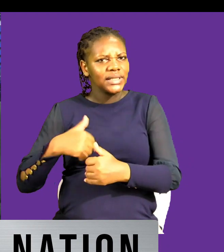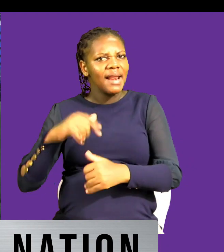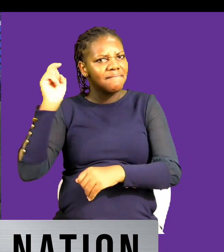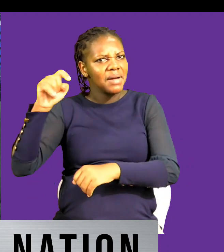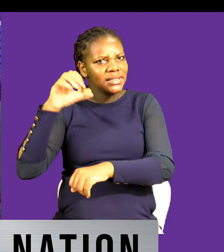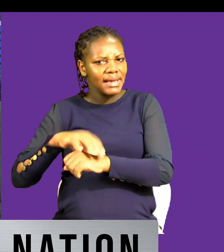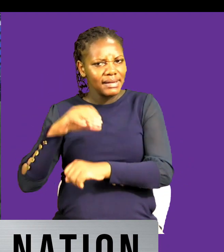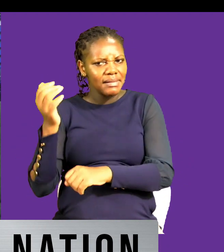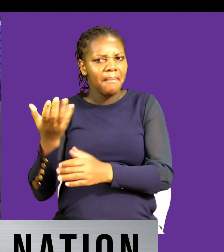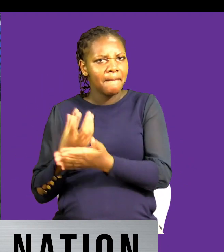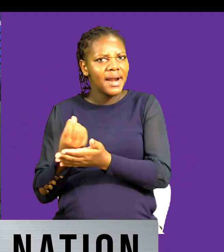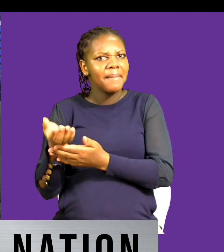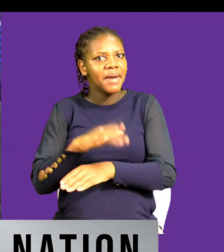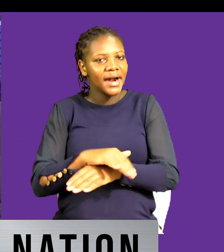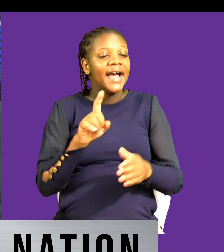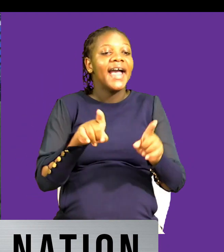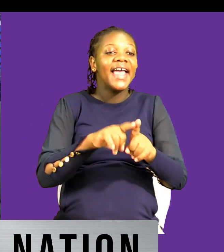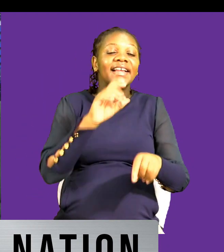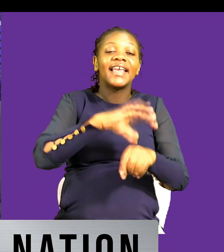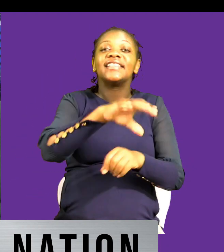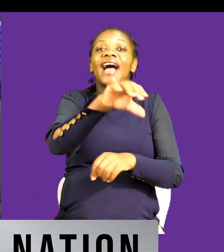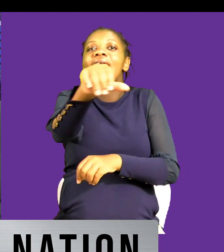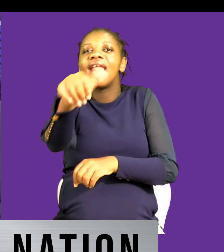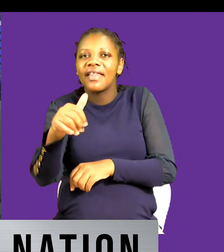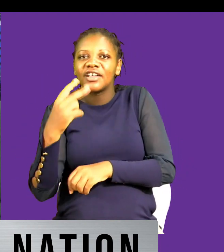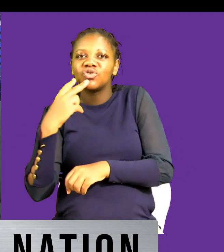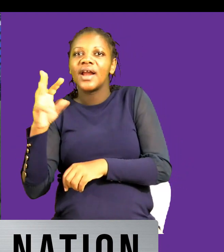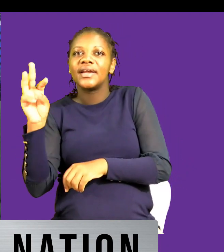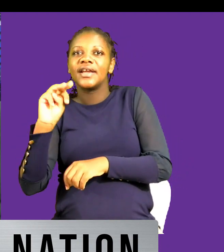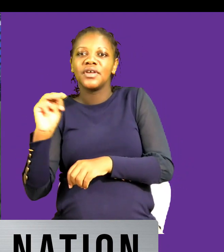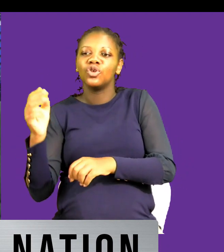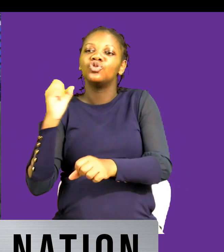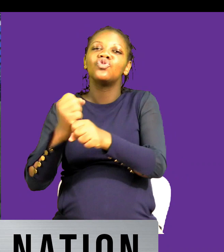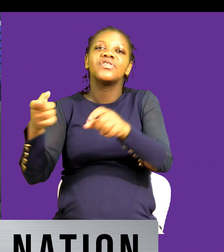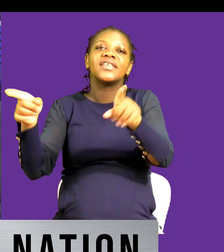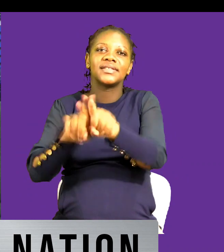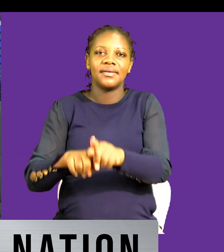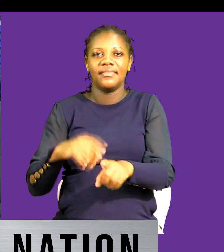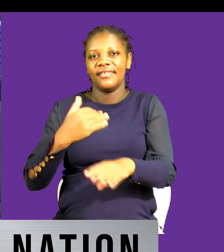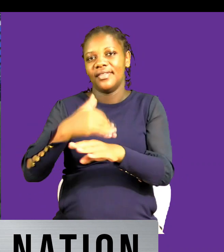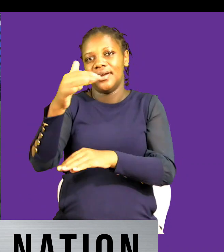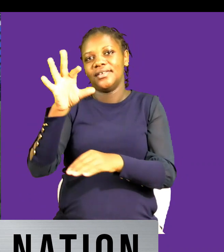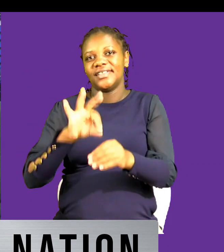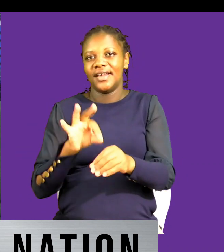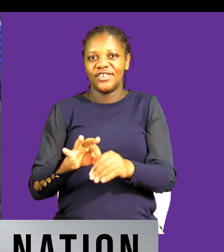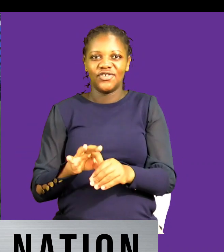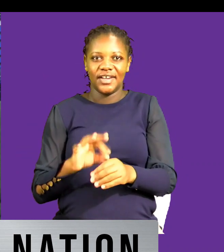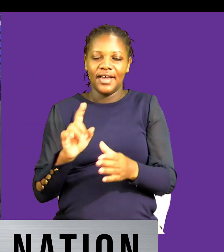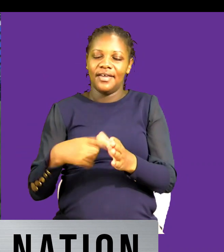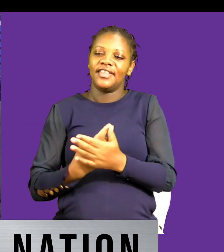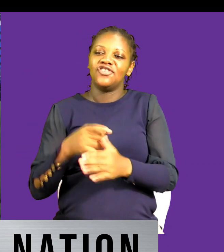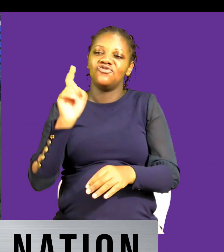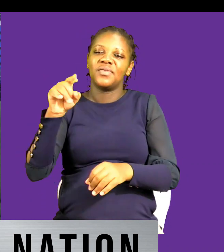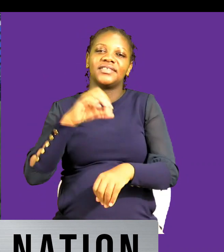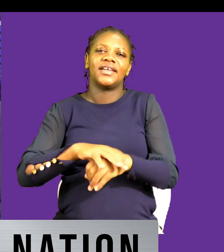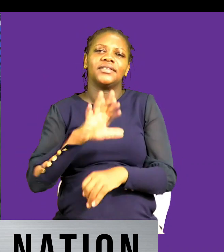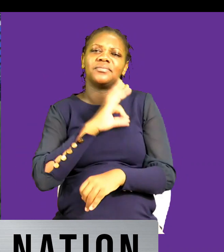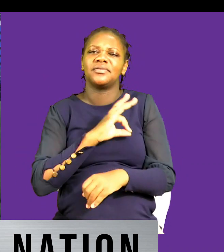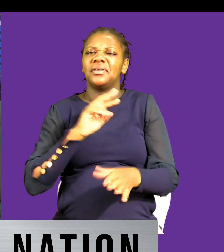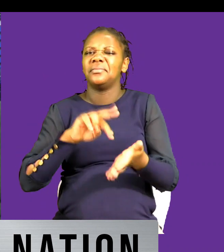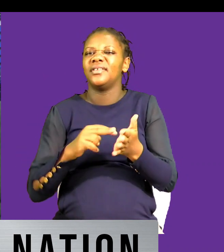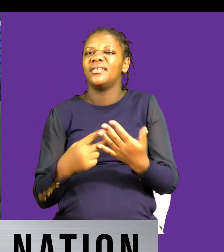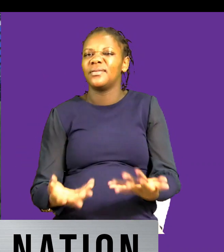I need to get another 200 million to go and do the same in the next elections, and maybe make a profit out of all this. So Jonah, what